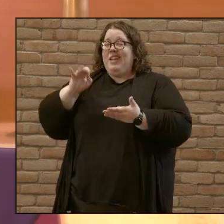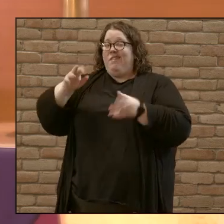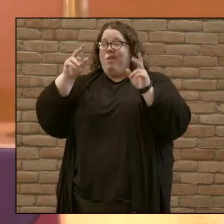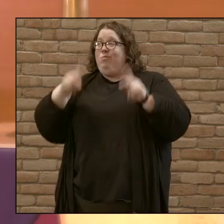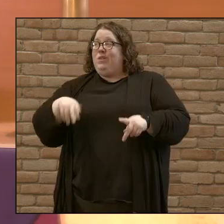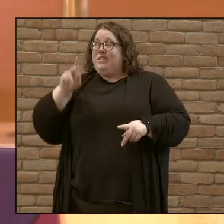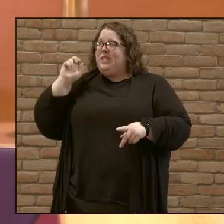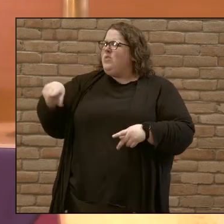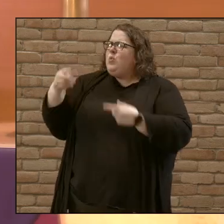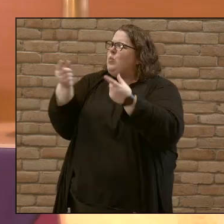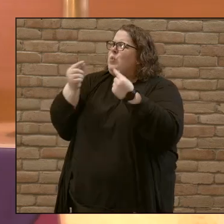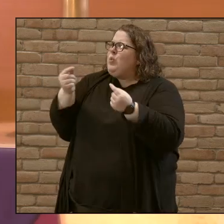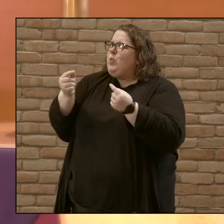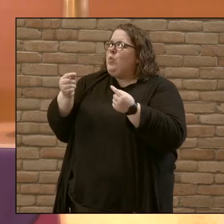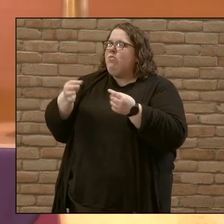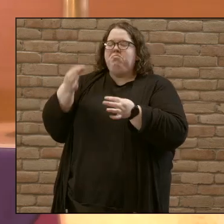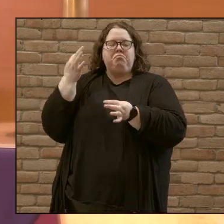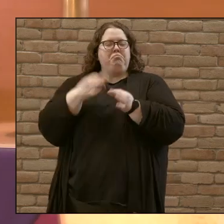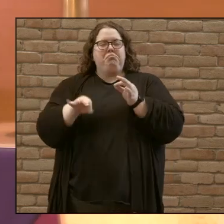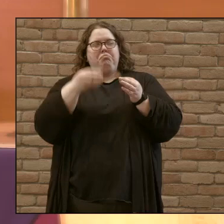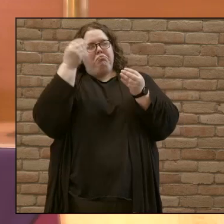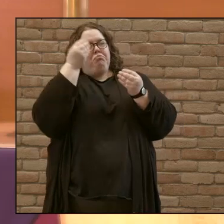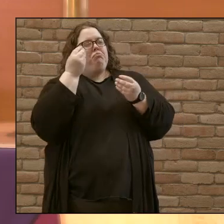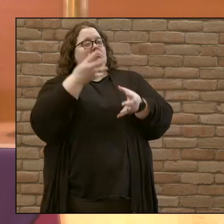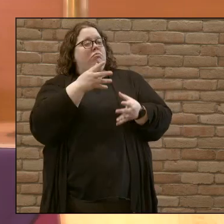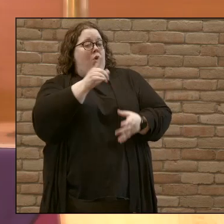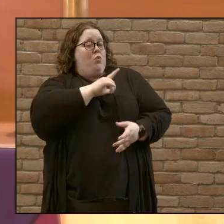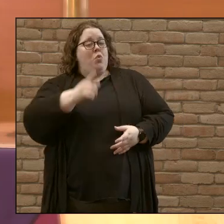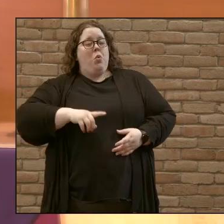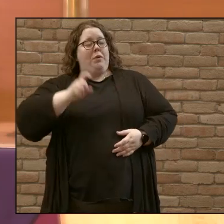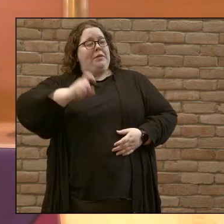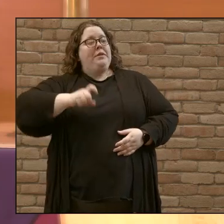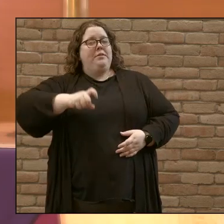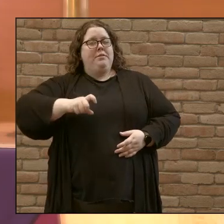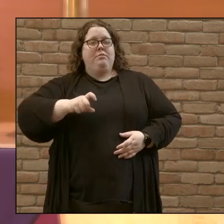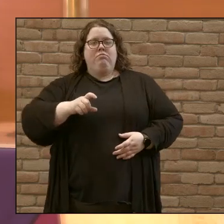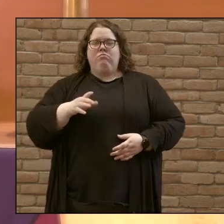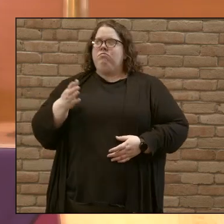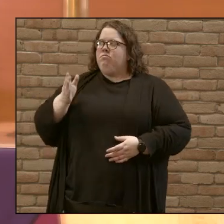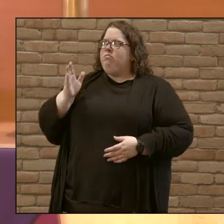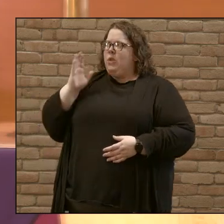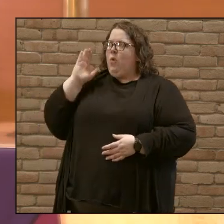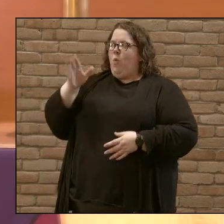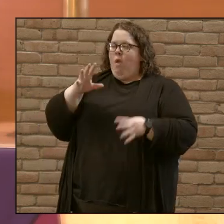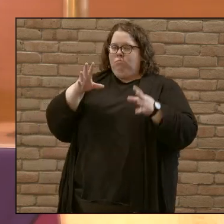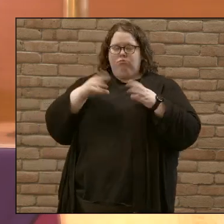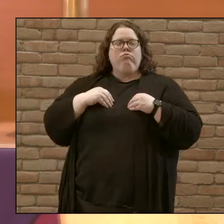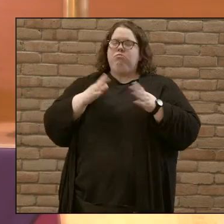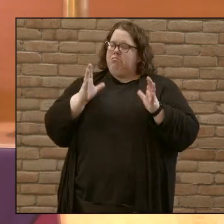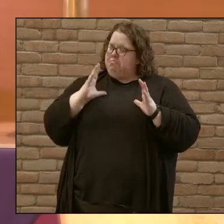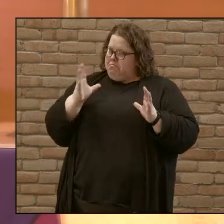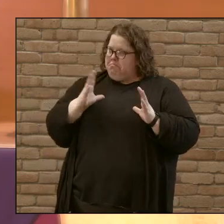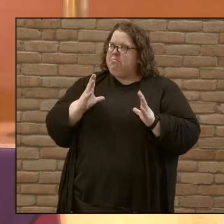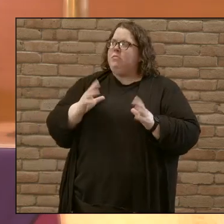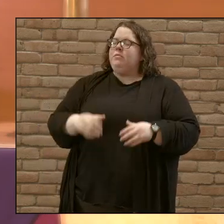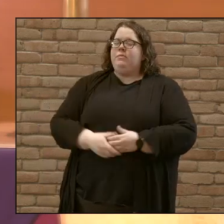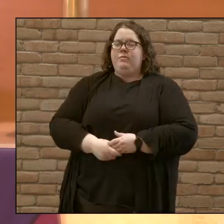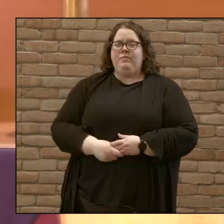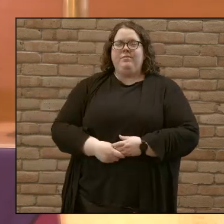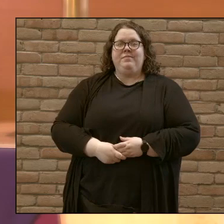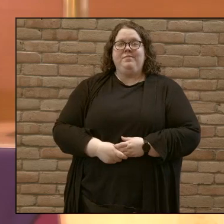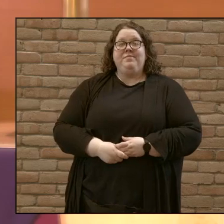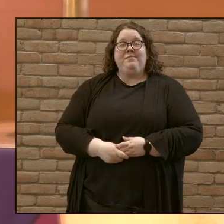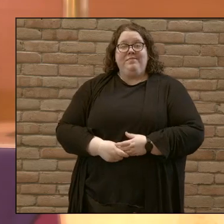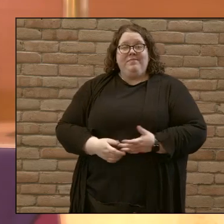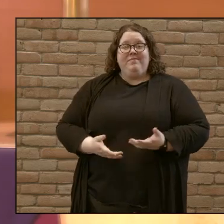say, "The Lord has need of it," and they will let you have it. See, Jesus is choosing in that moment